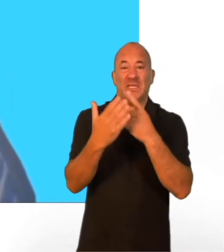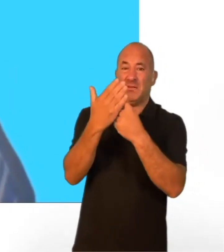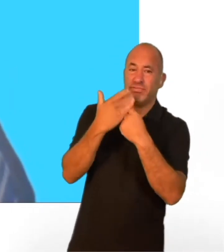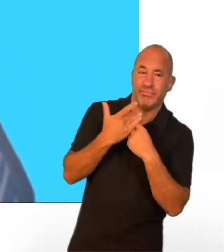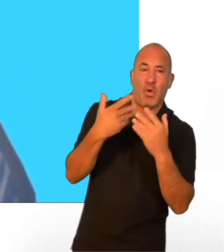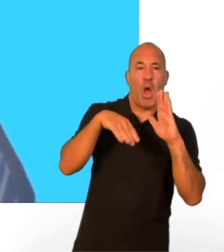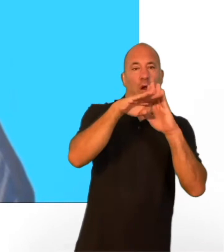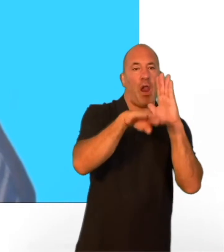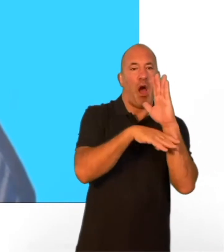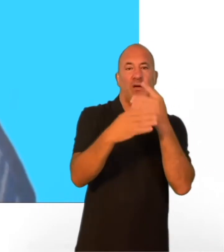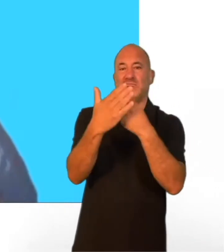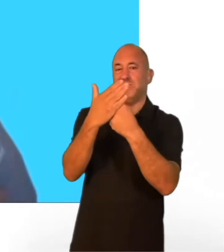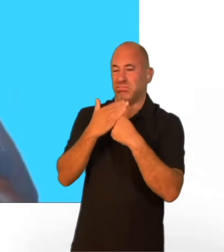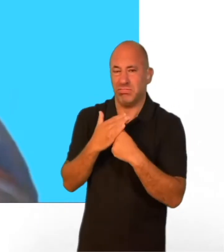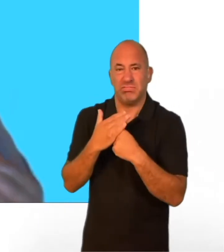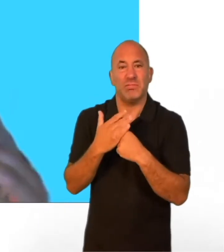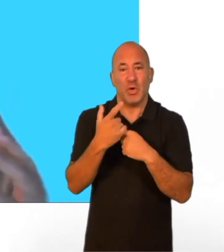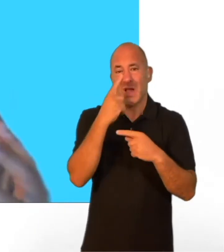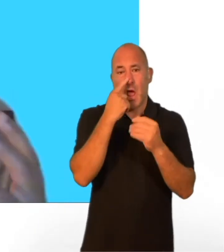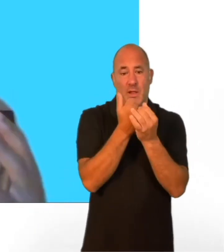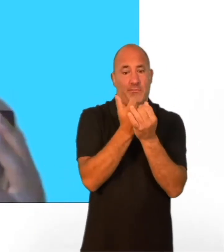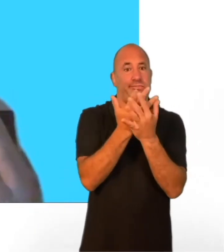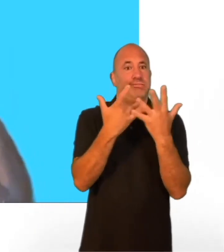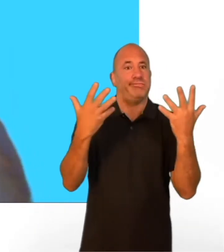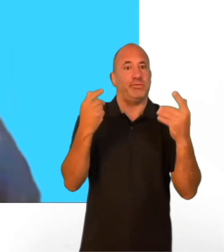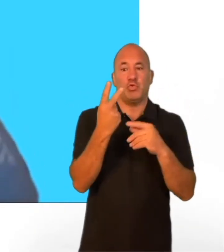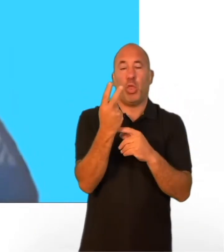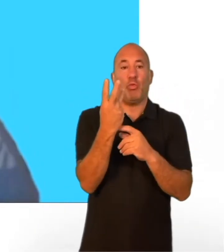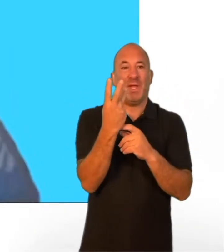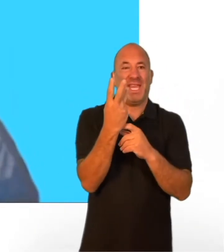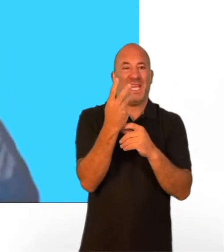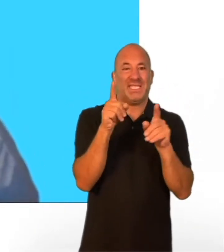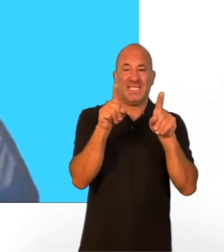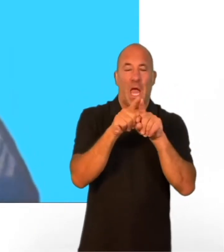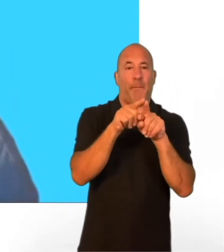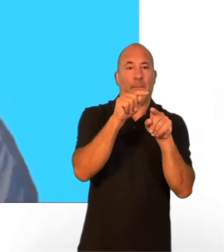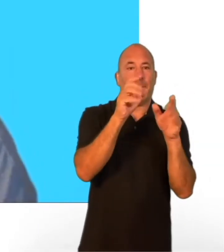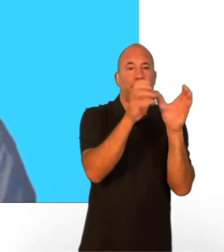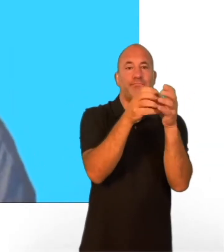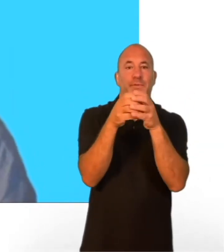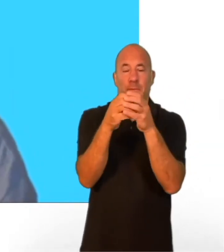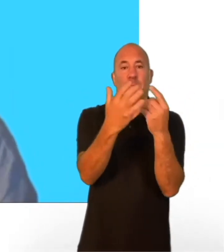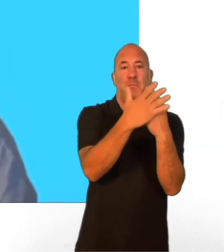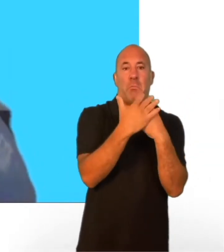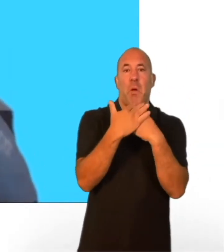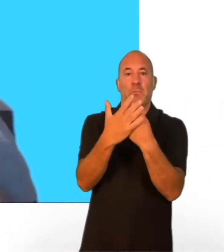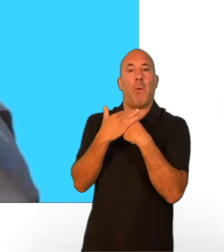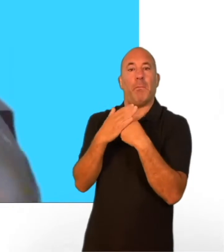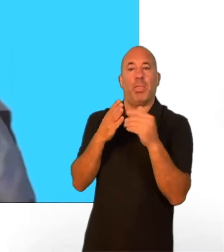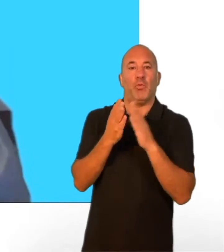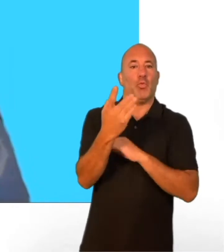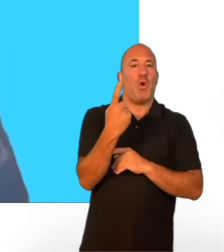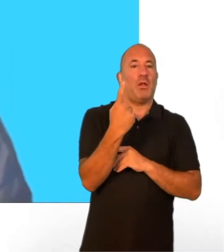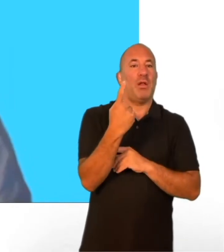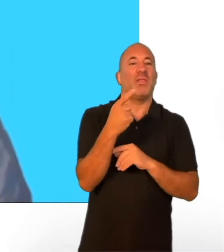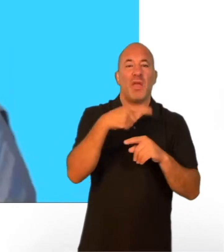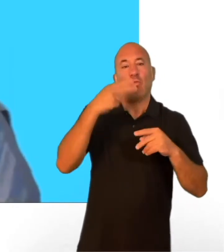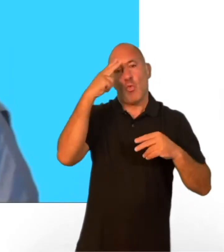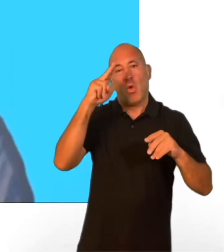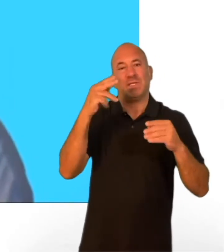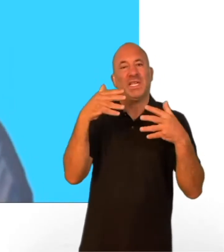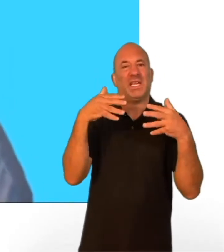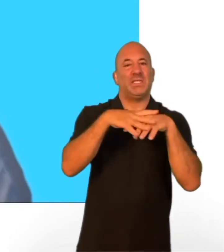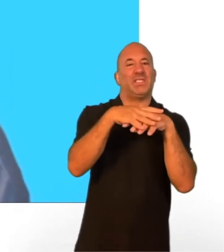and how a person can experience multiple oppressions at the same time, that they're at the intersections of